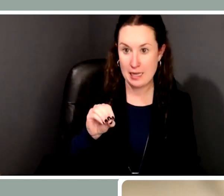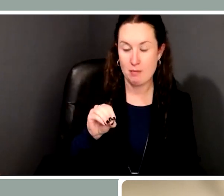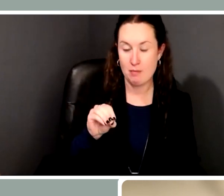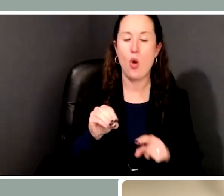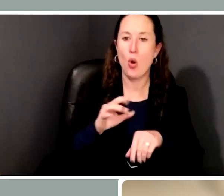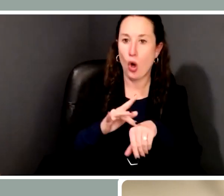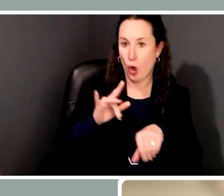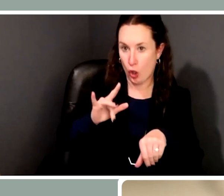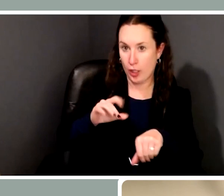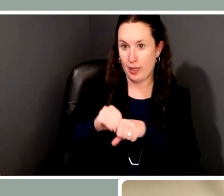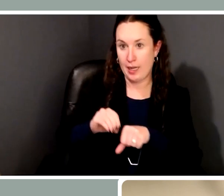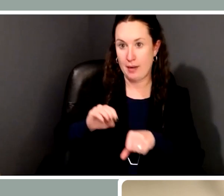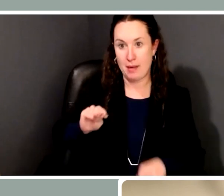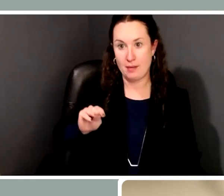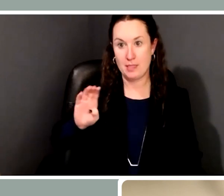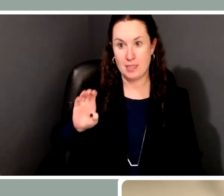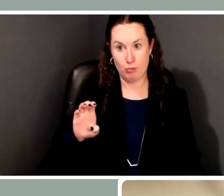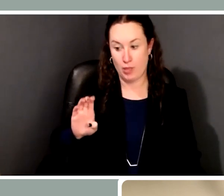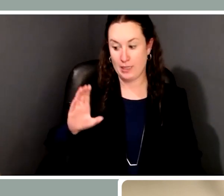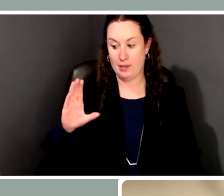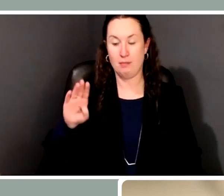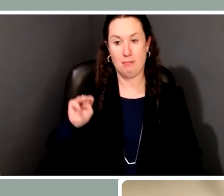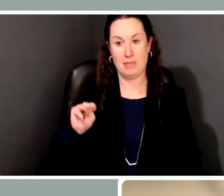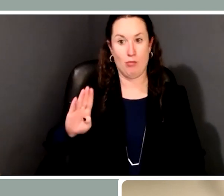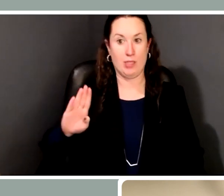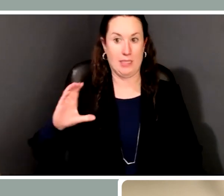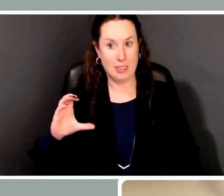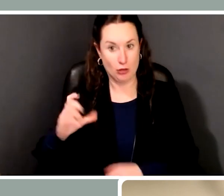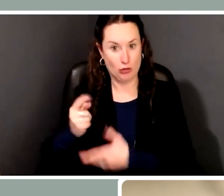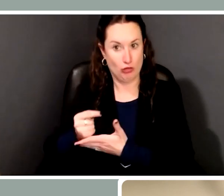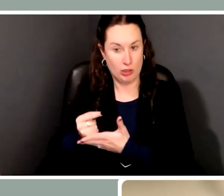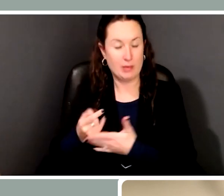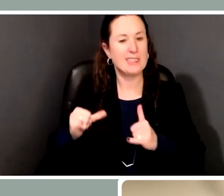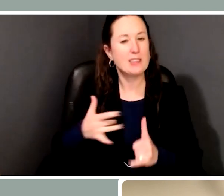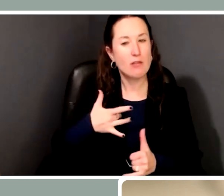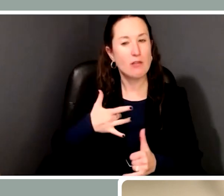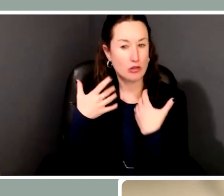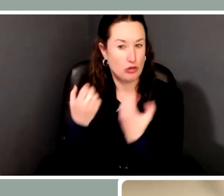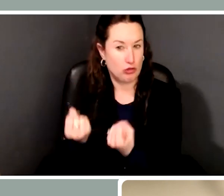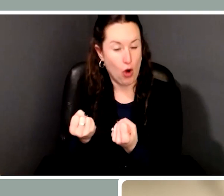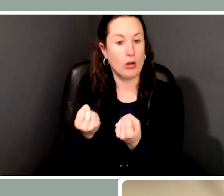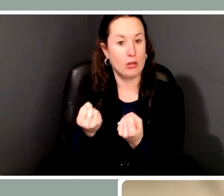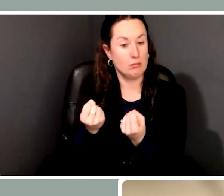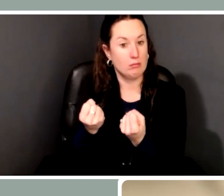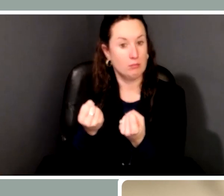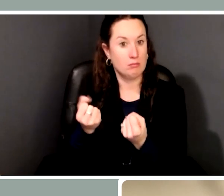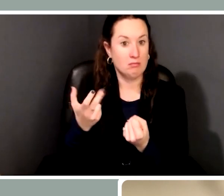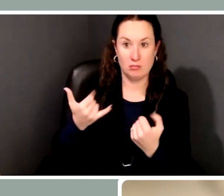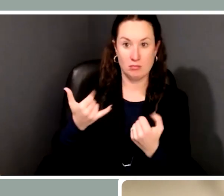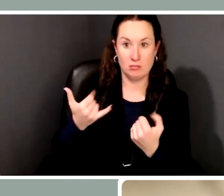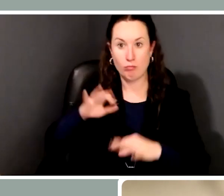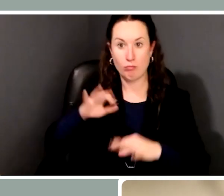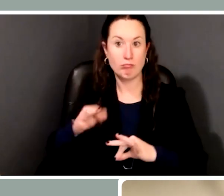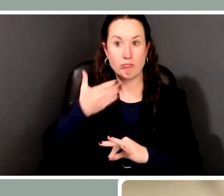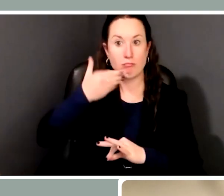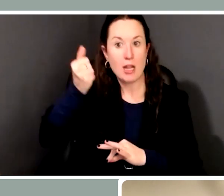cancer treatment when you're still feeling strong or when you're still feeling better? Is chemotherapy reserved